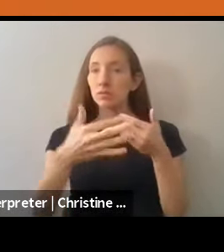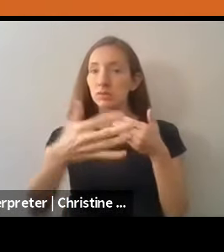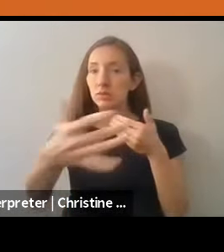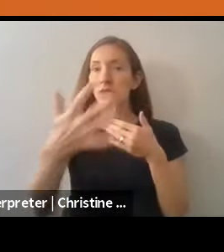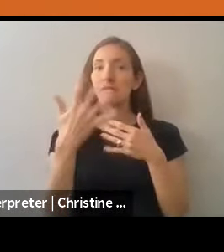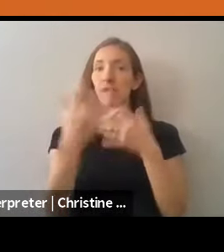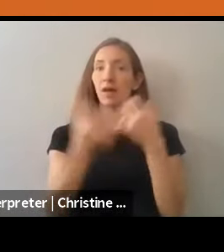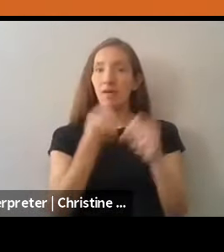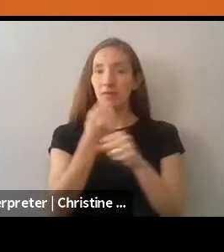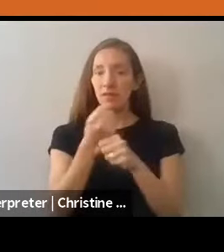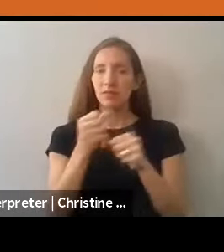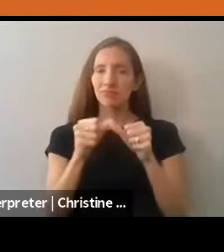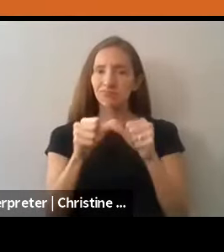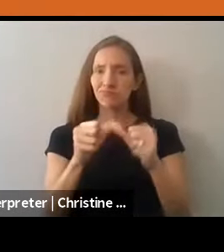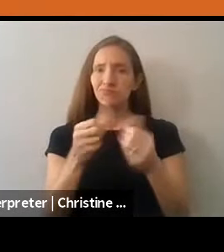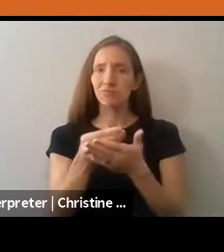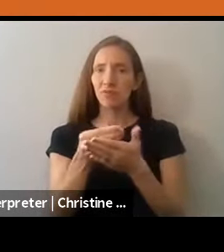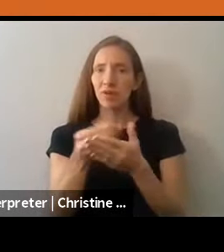sustainable.